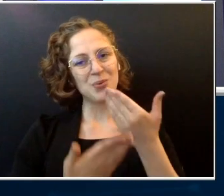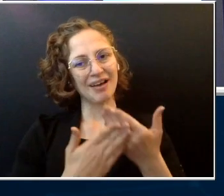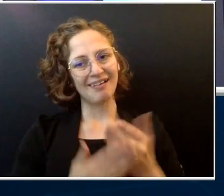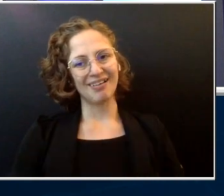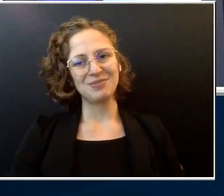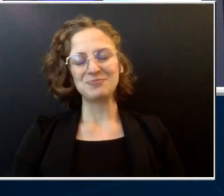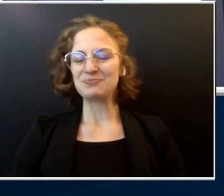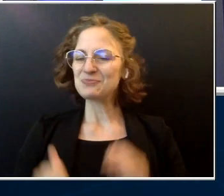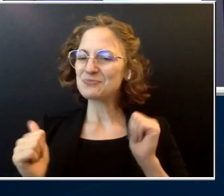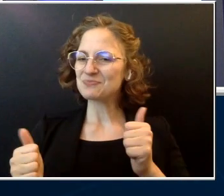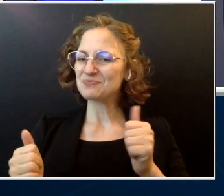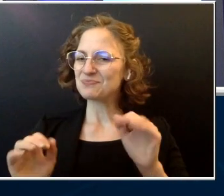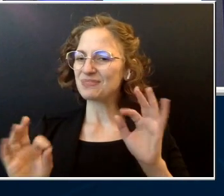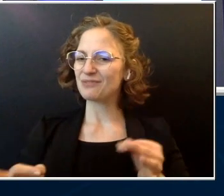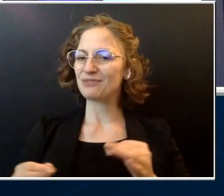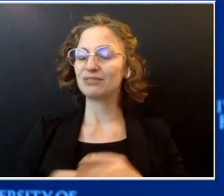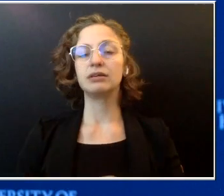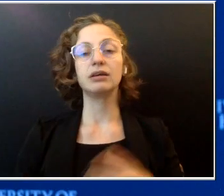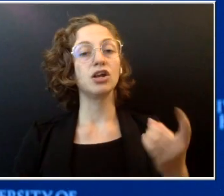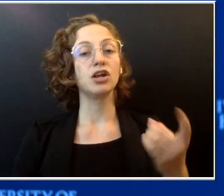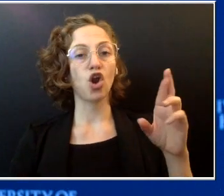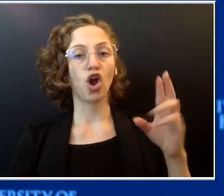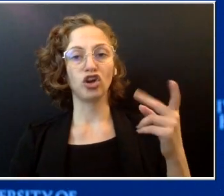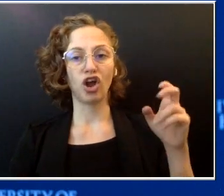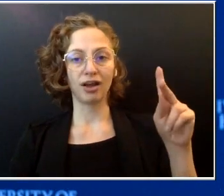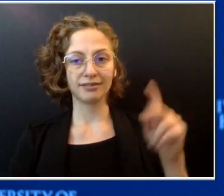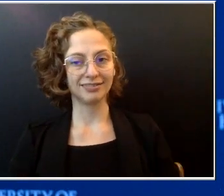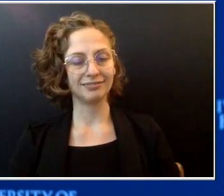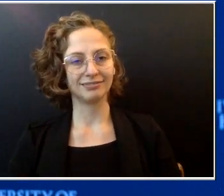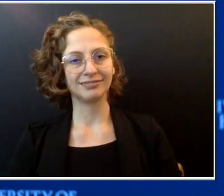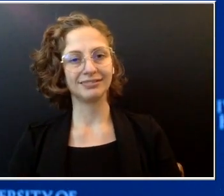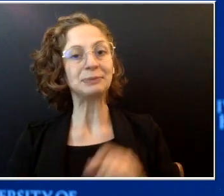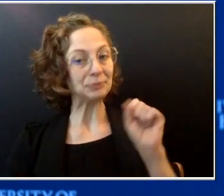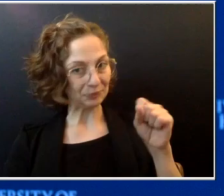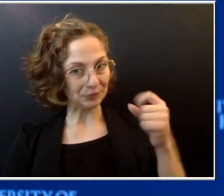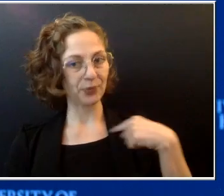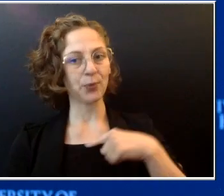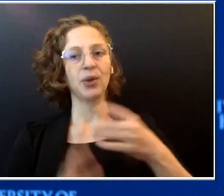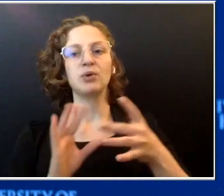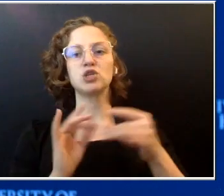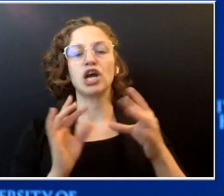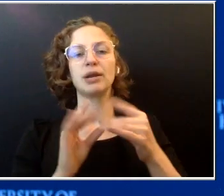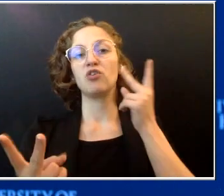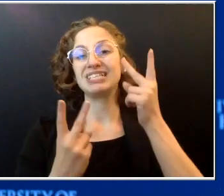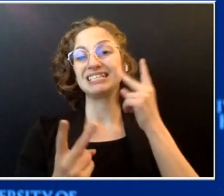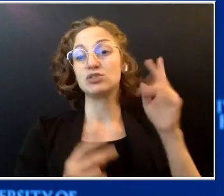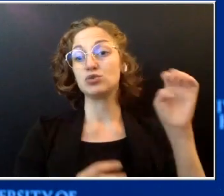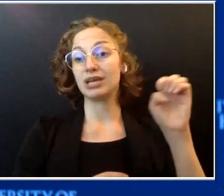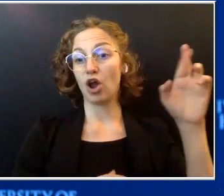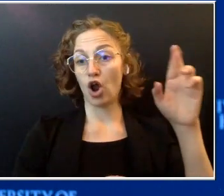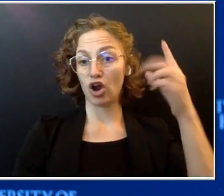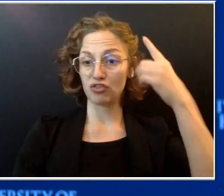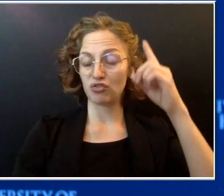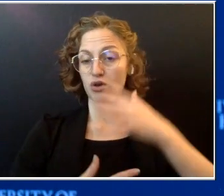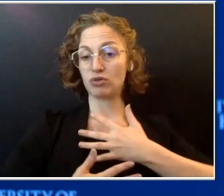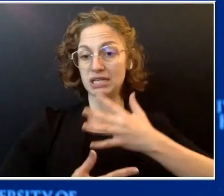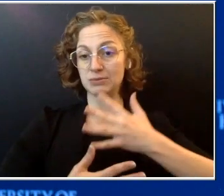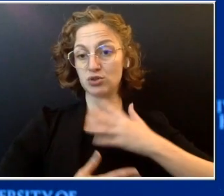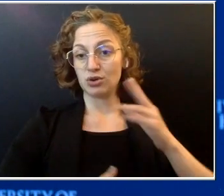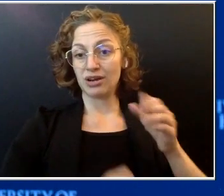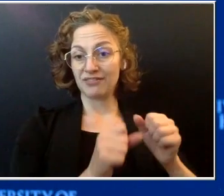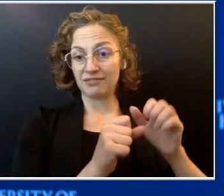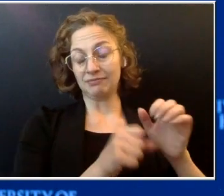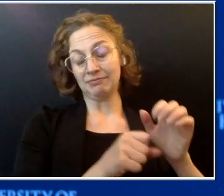Dr. Hawkinson. Yeah, we were talking about the visits to emergency departments for respiratory viruses. I was talking with the doctor at the